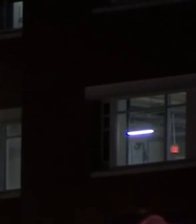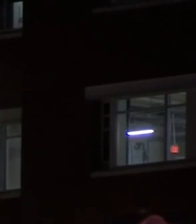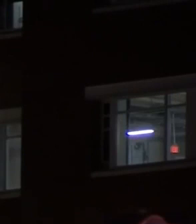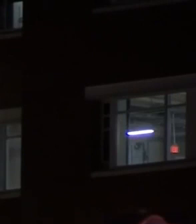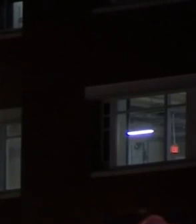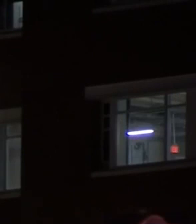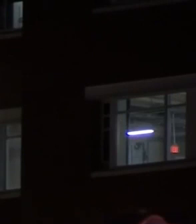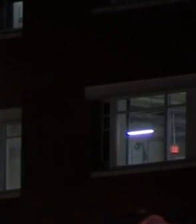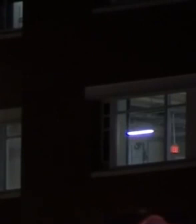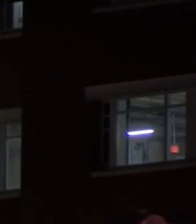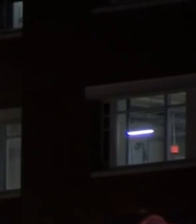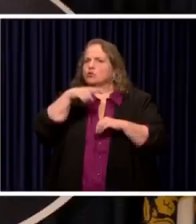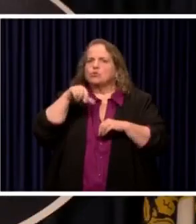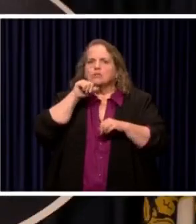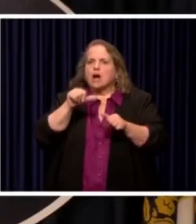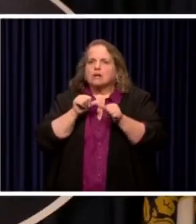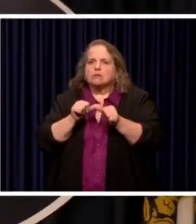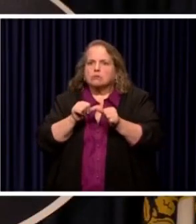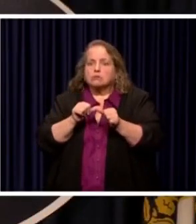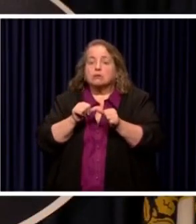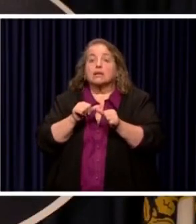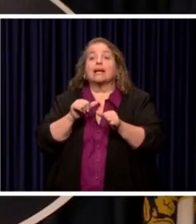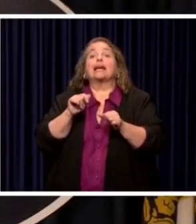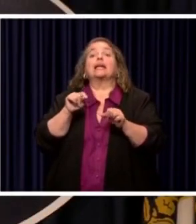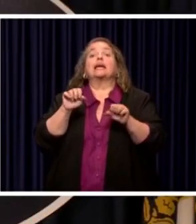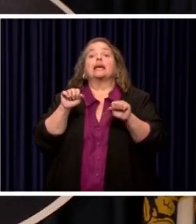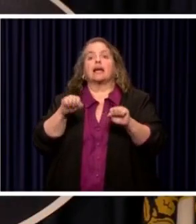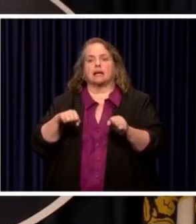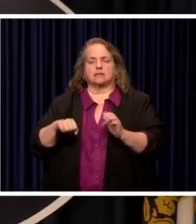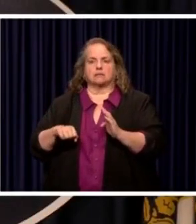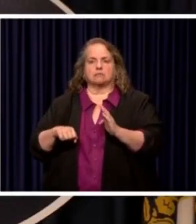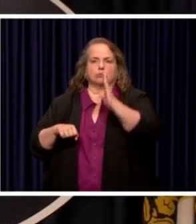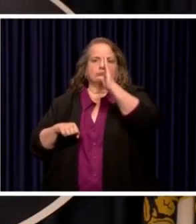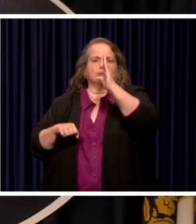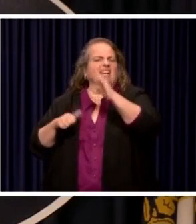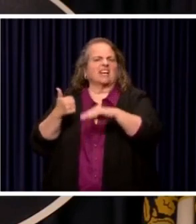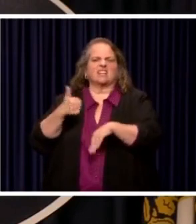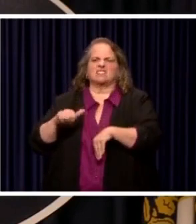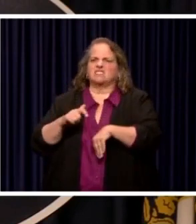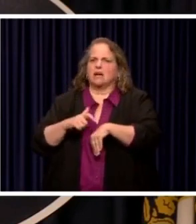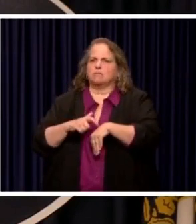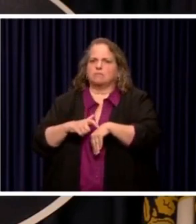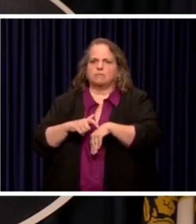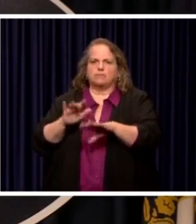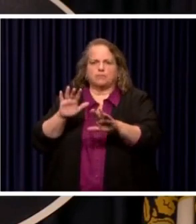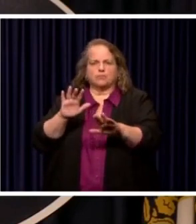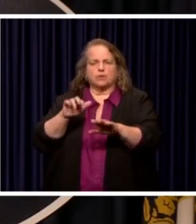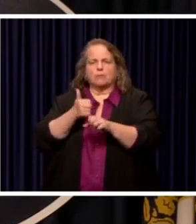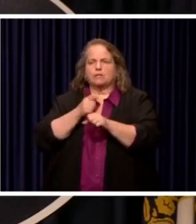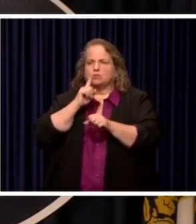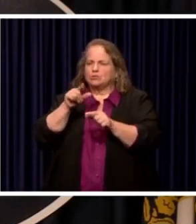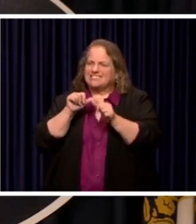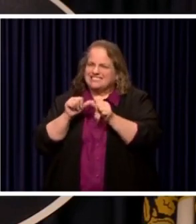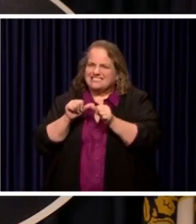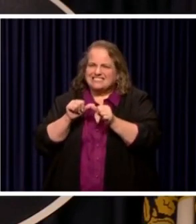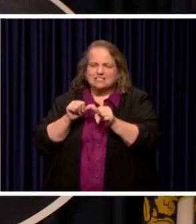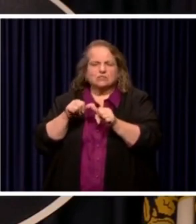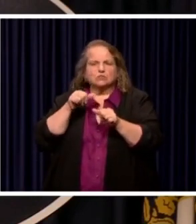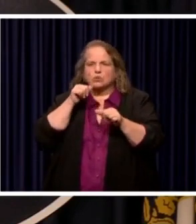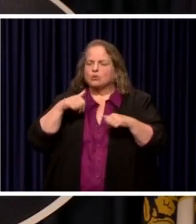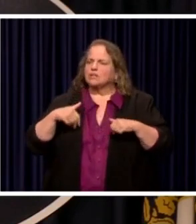on the decline. This thing can spike upwards at any minute, and let's make sure that we don't